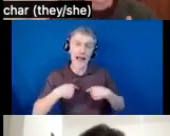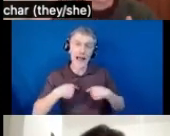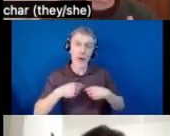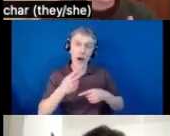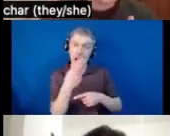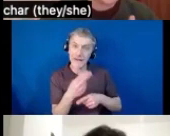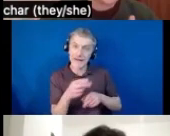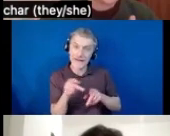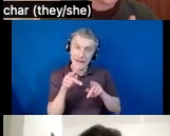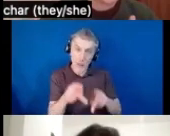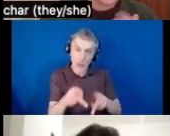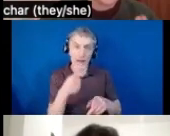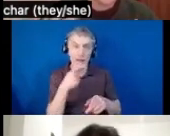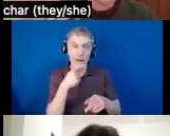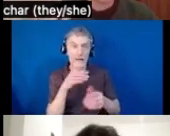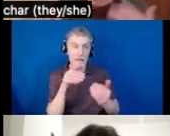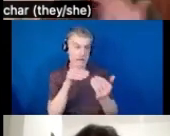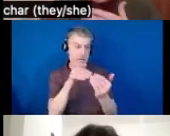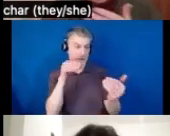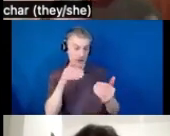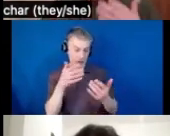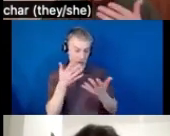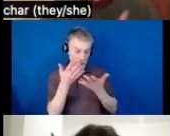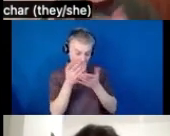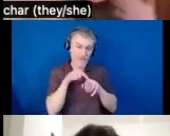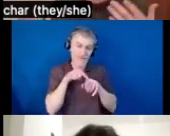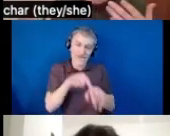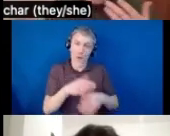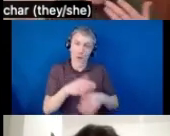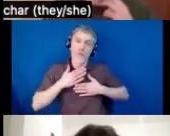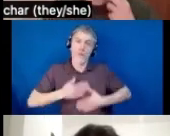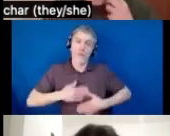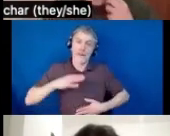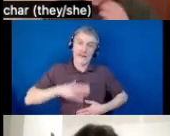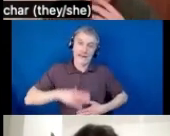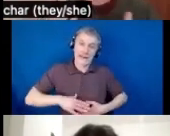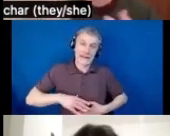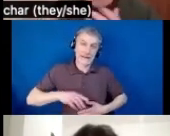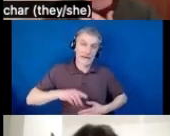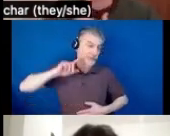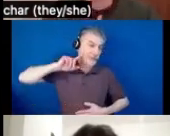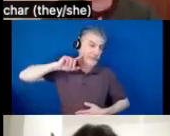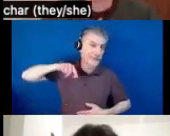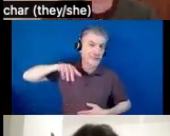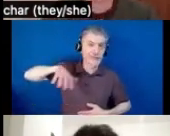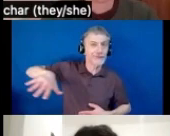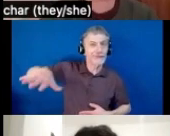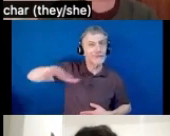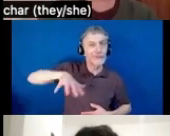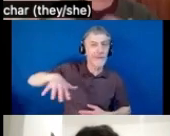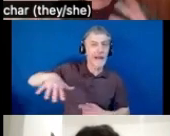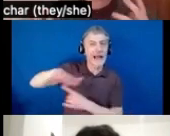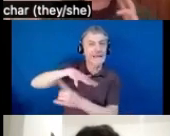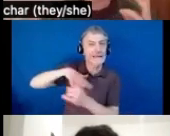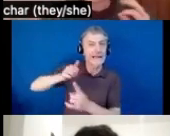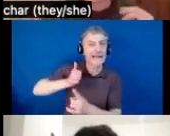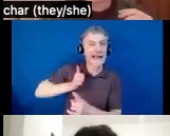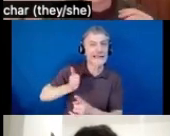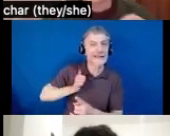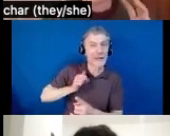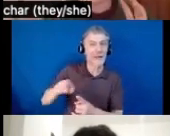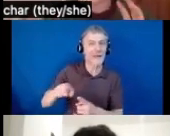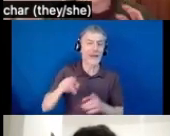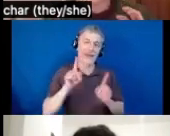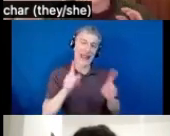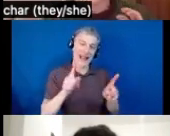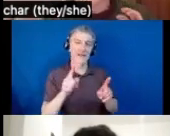need, by perhaps, not for everybody, but perhaps by embracing this idea of fragmentation, and also seeing